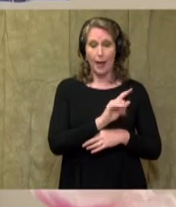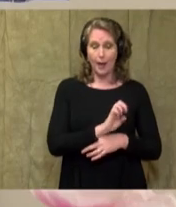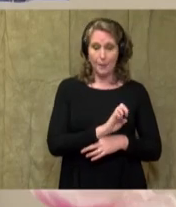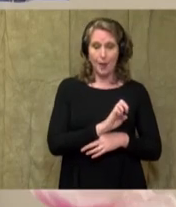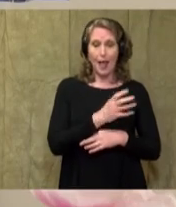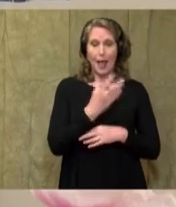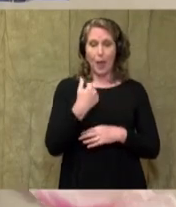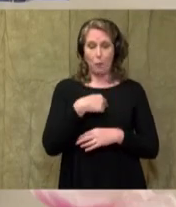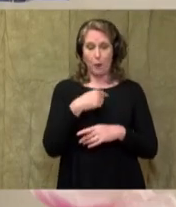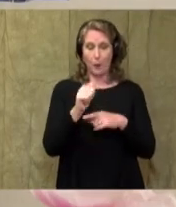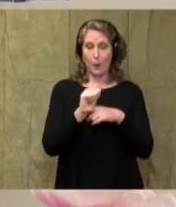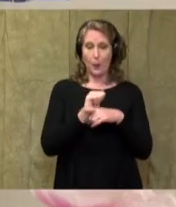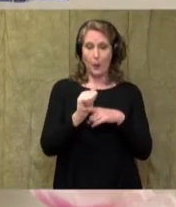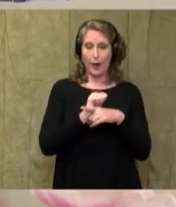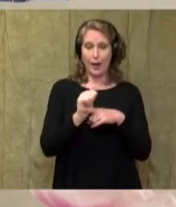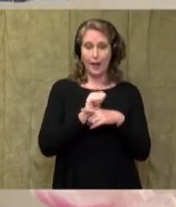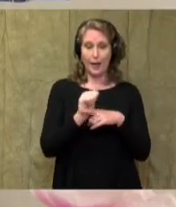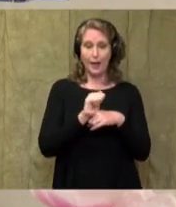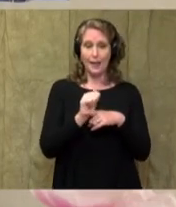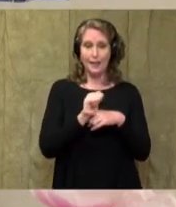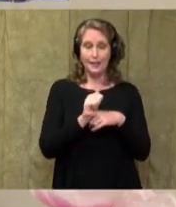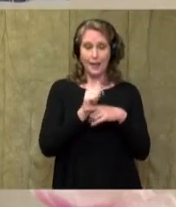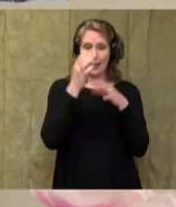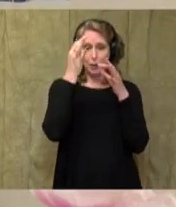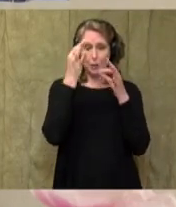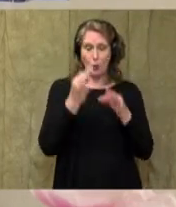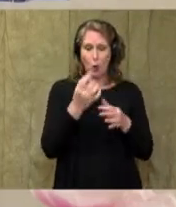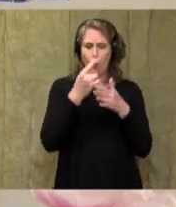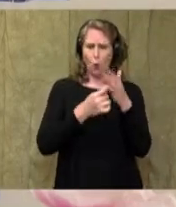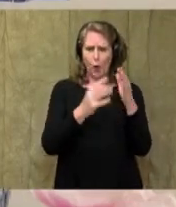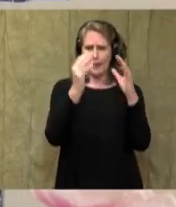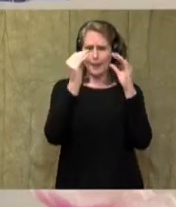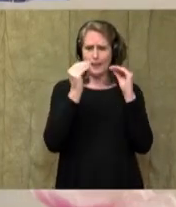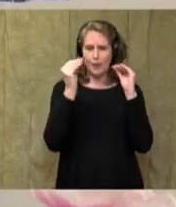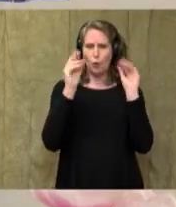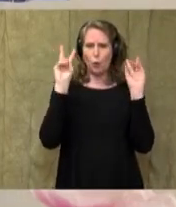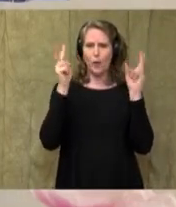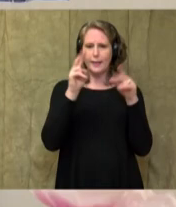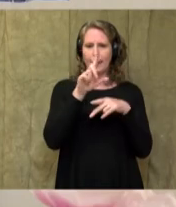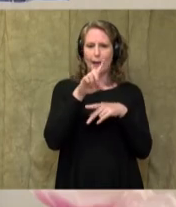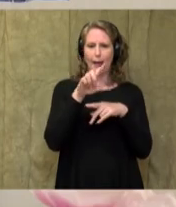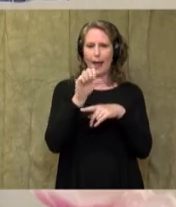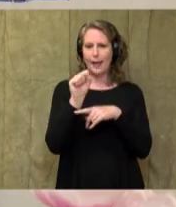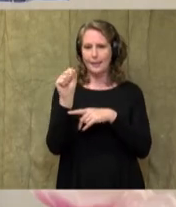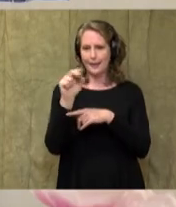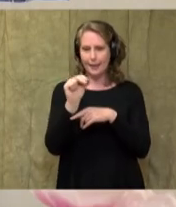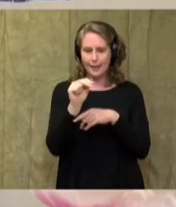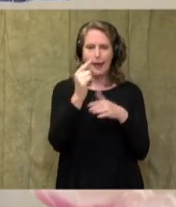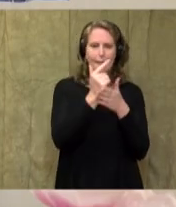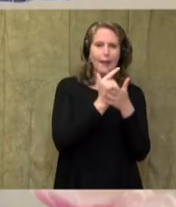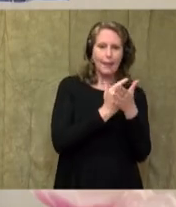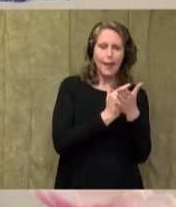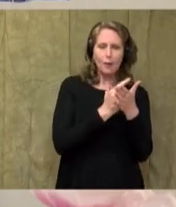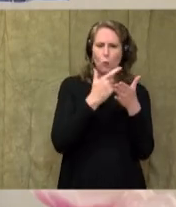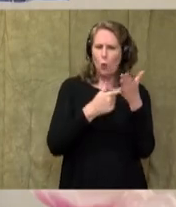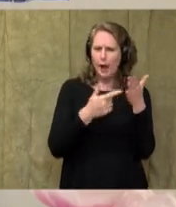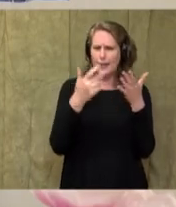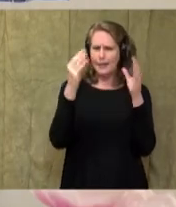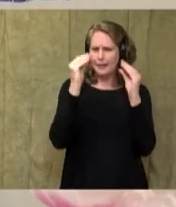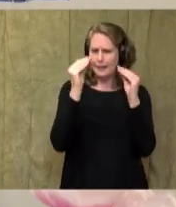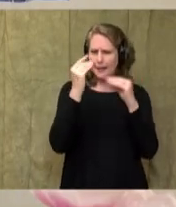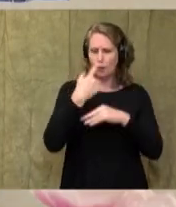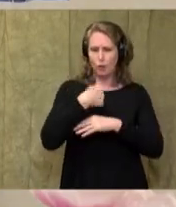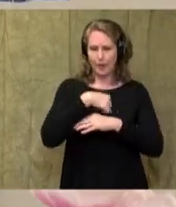going to practice determining the lesson of the story, okay? So remember, that's just trying to figure